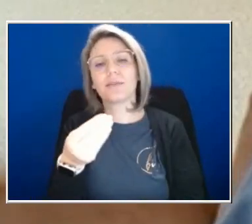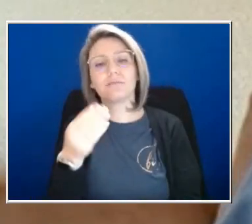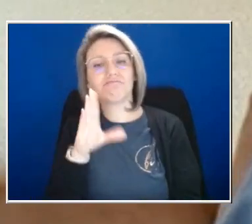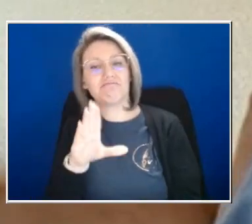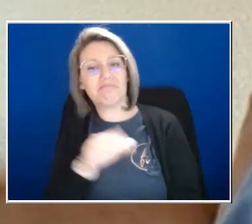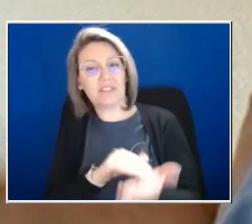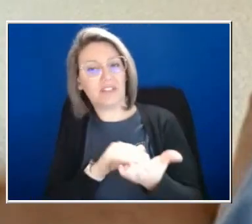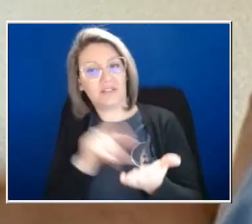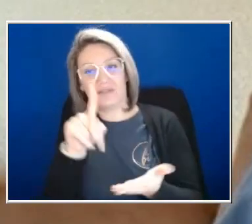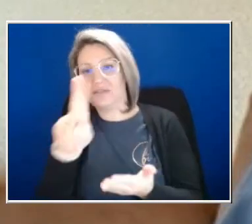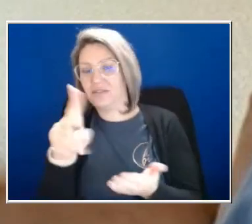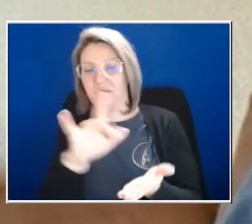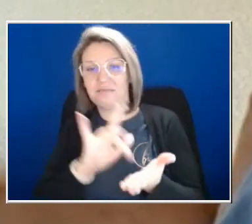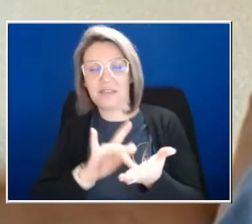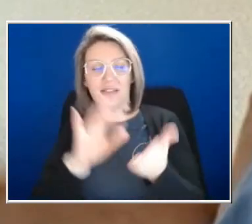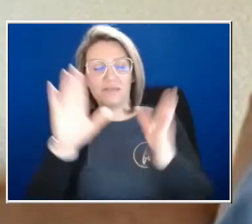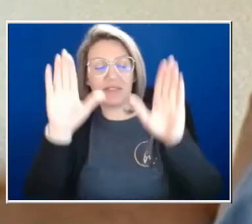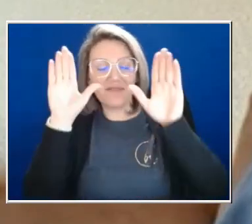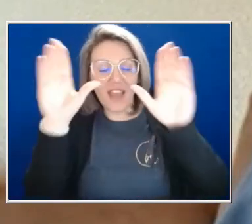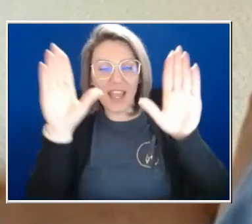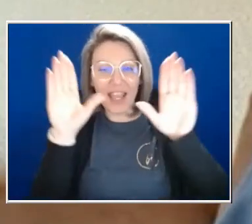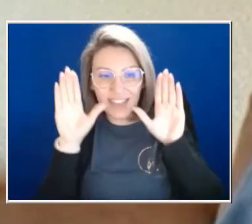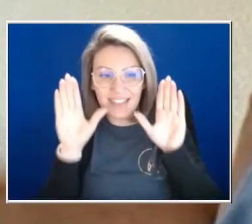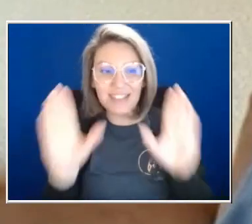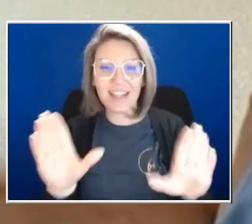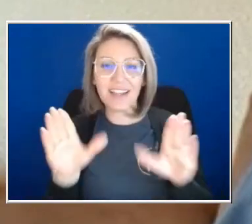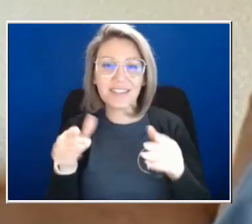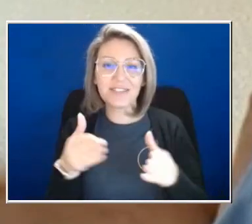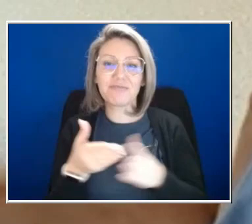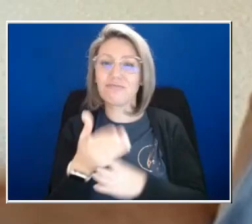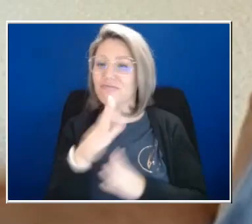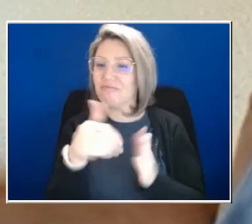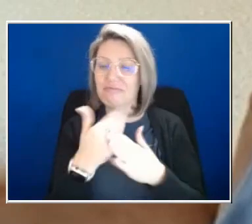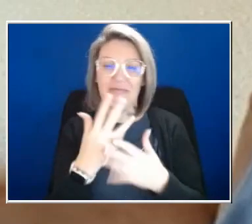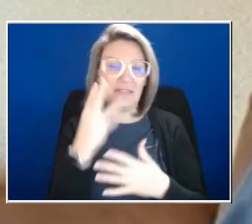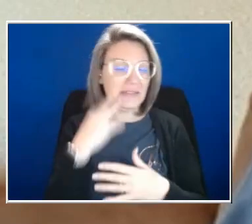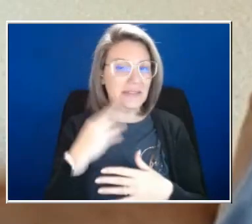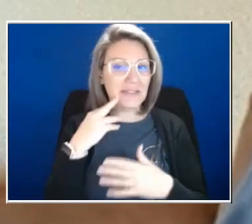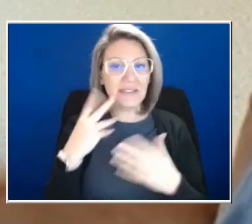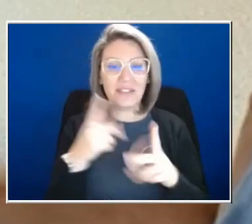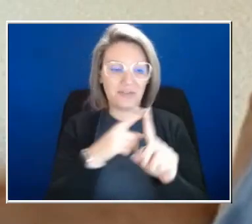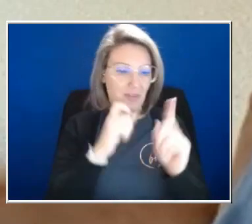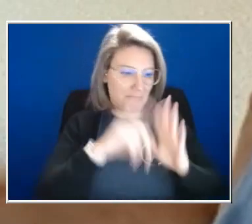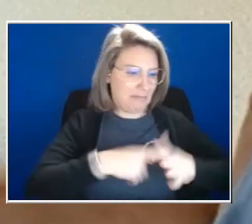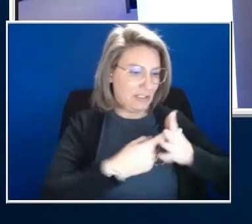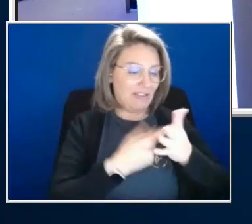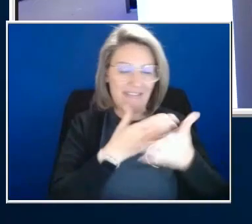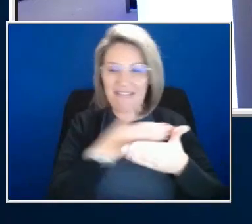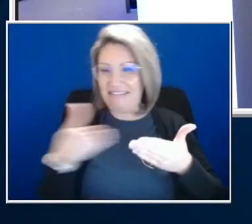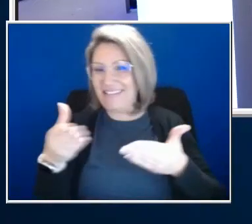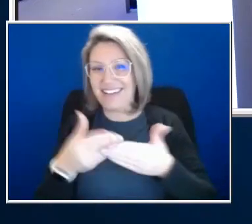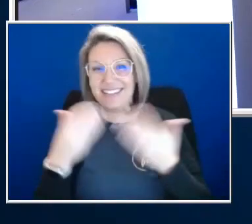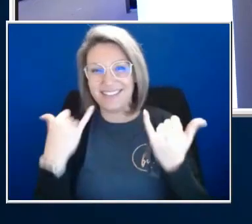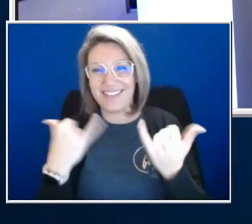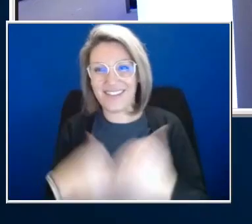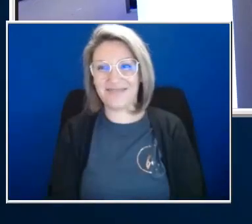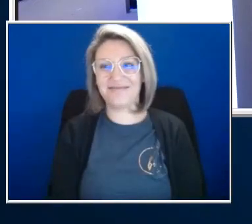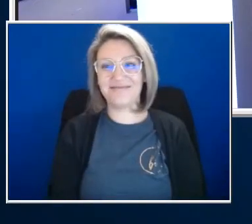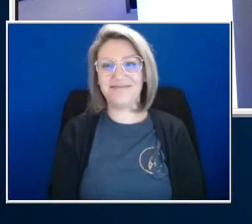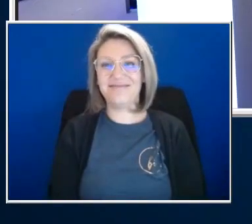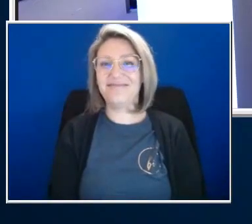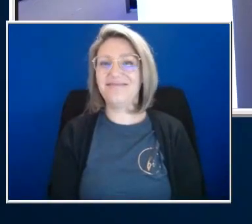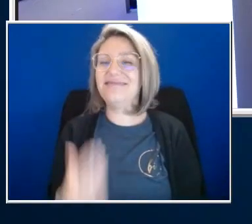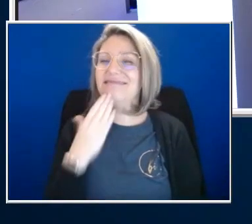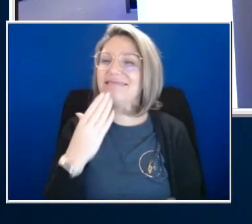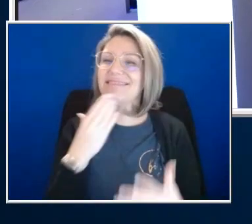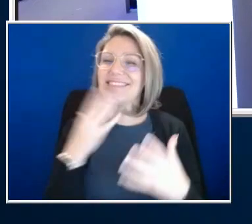KU Med have been fantastic through this, from start to finish. Thank you so much, both of